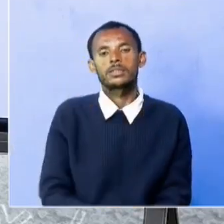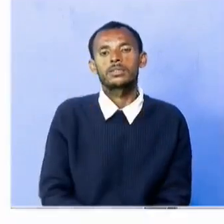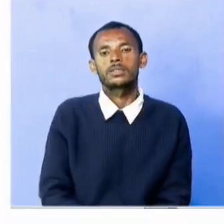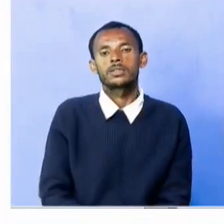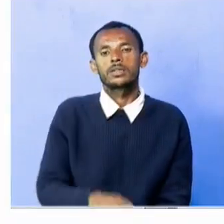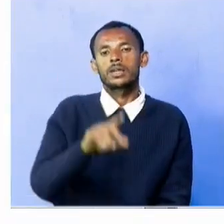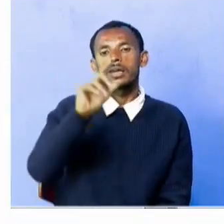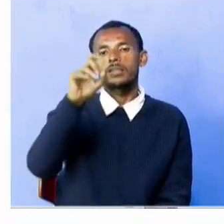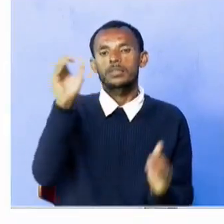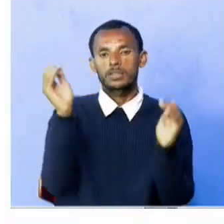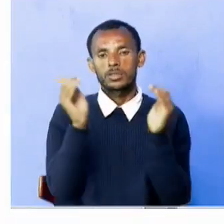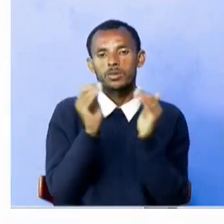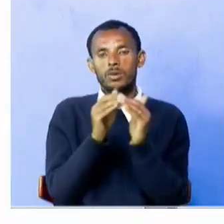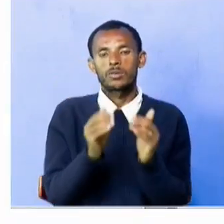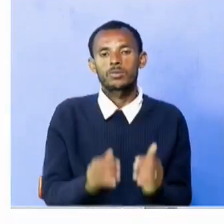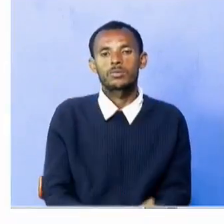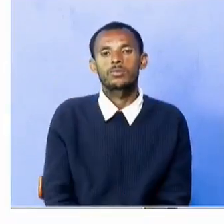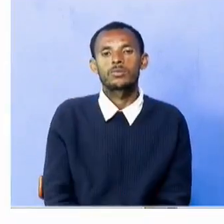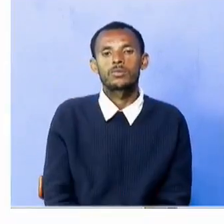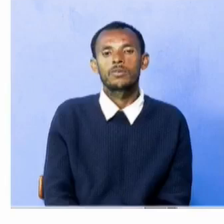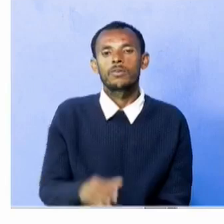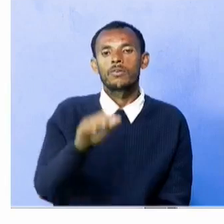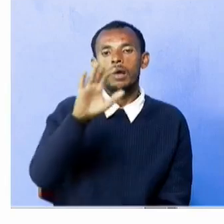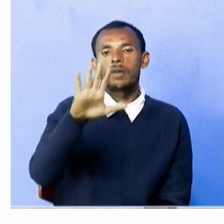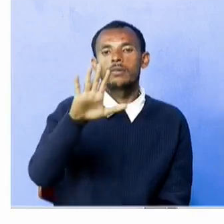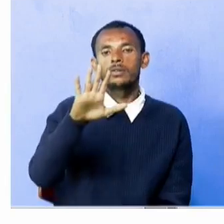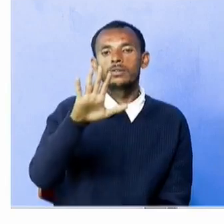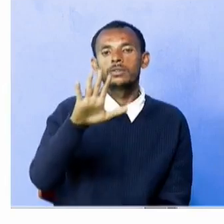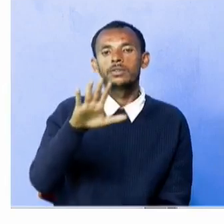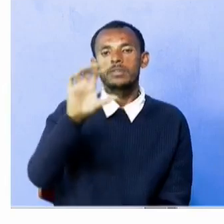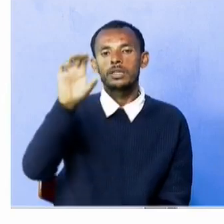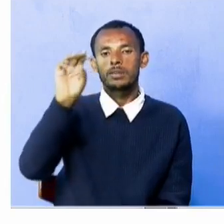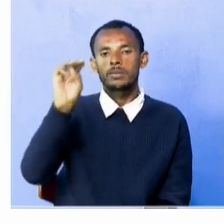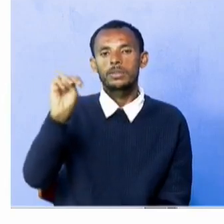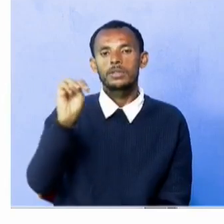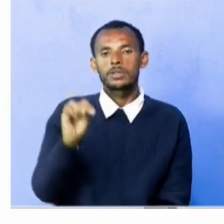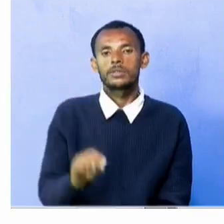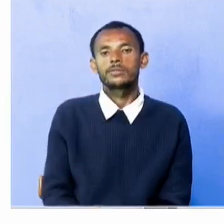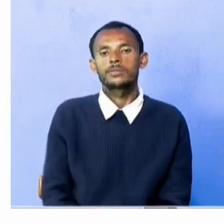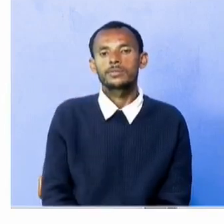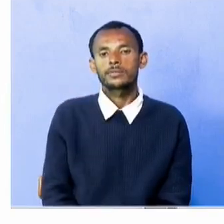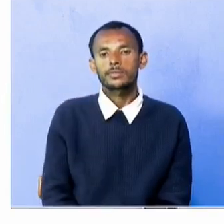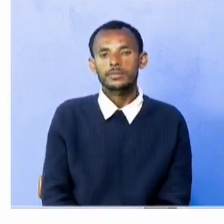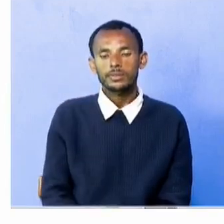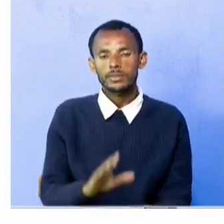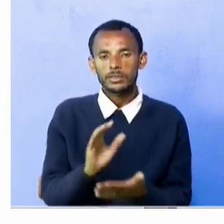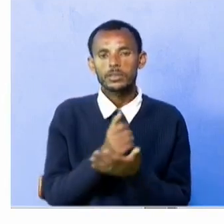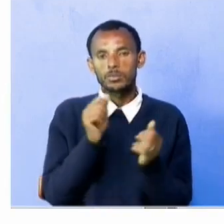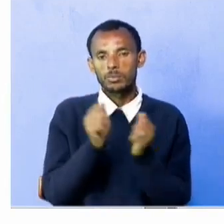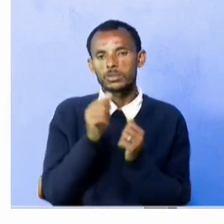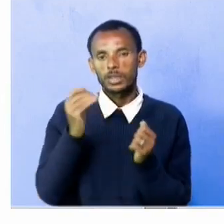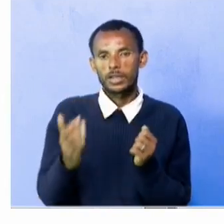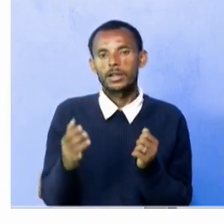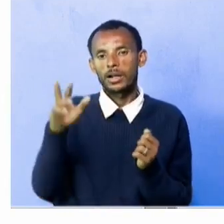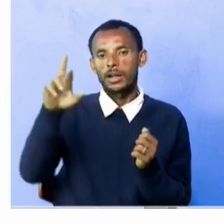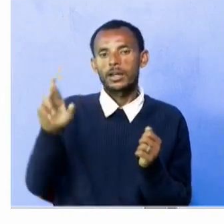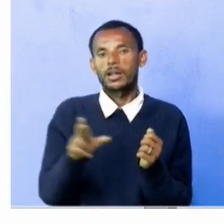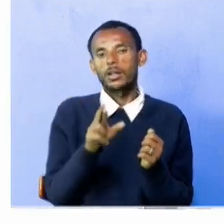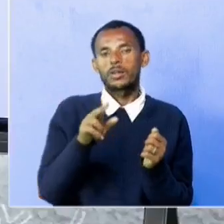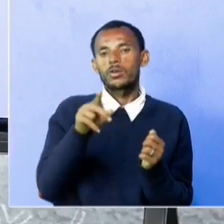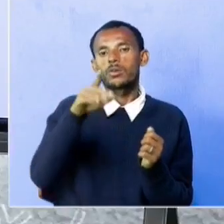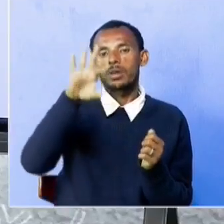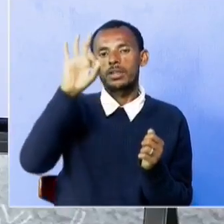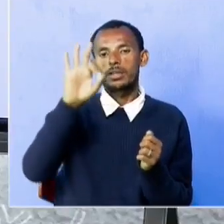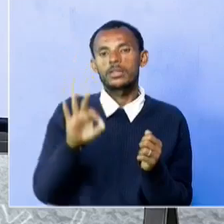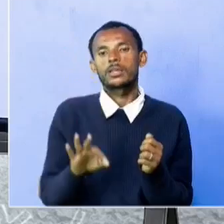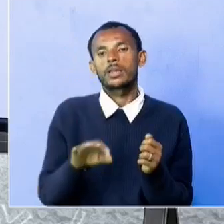x becomes 5 centimeter. Okay, taking both sides by radical will give us